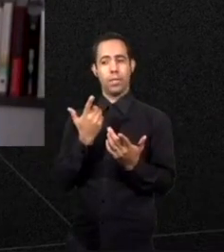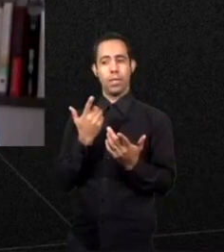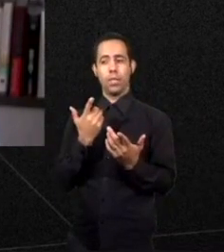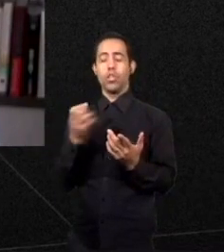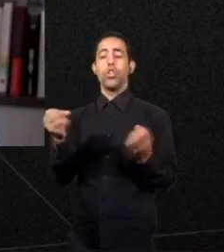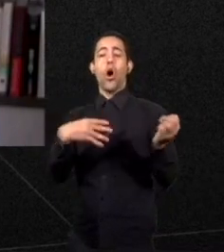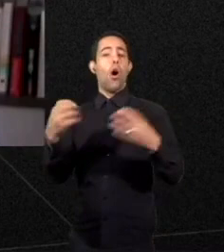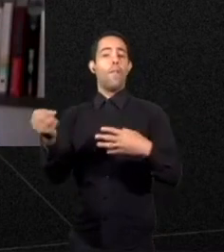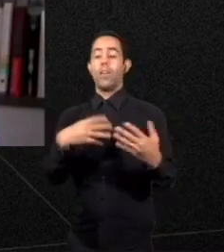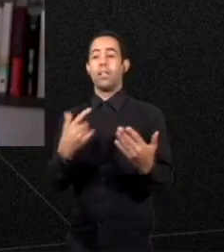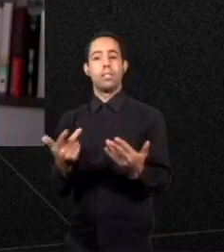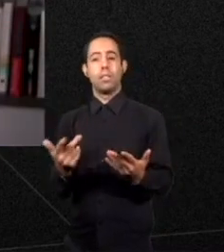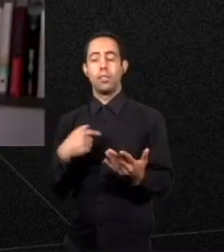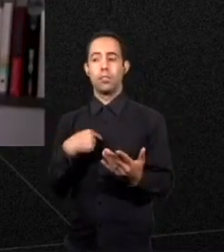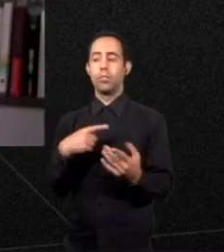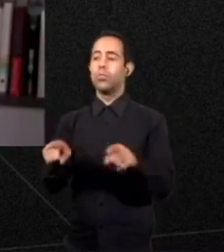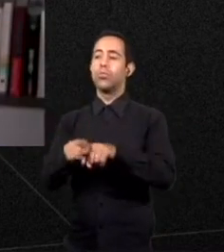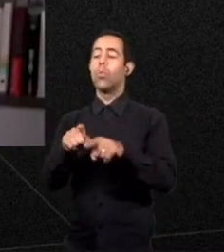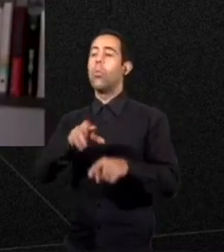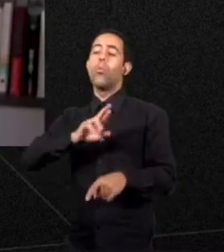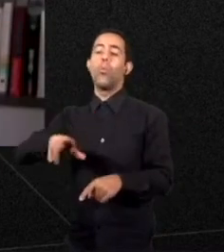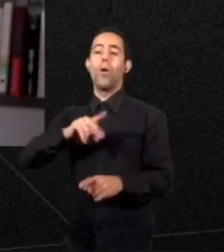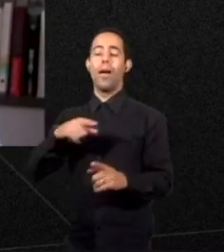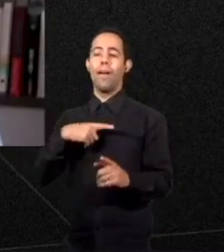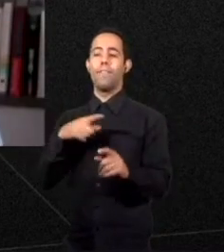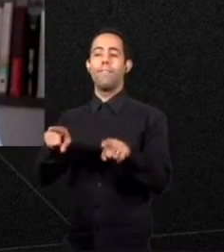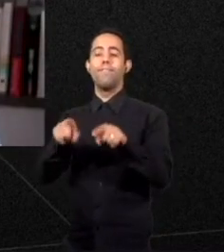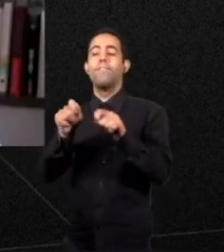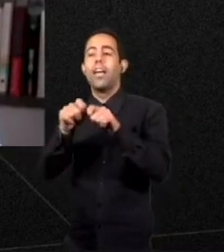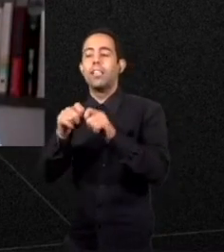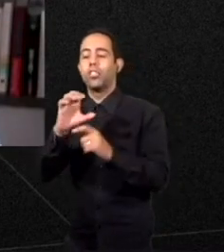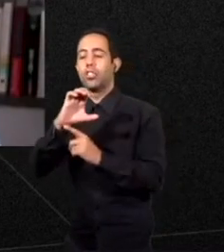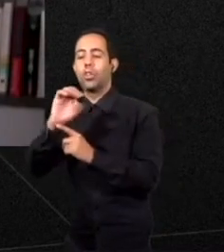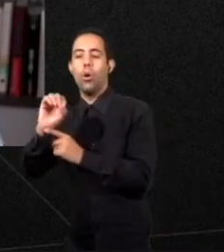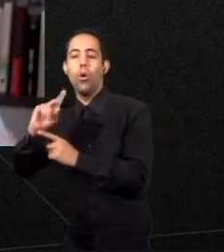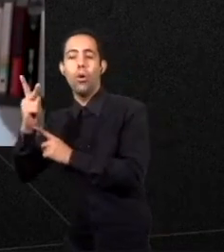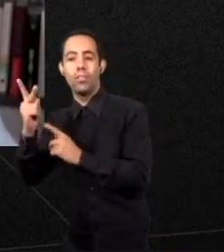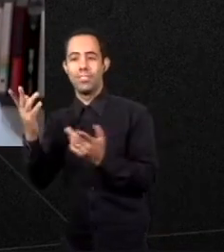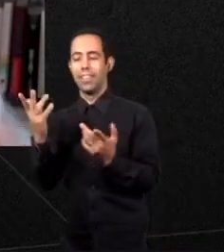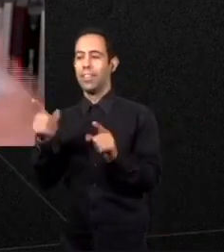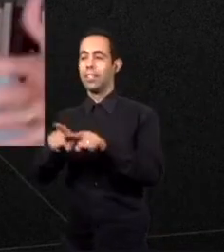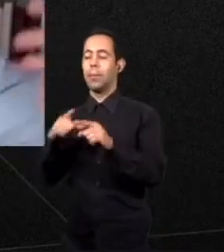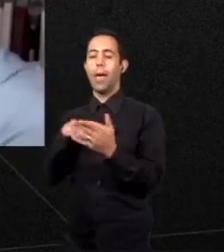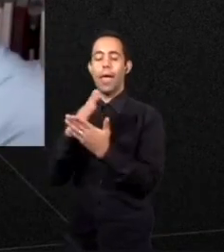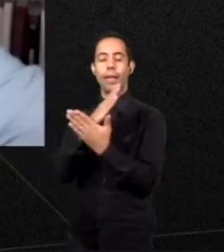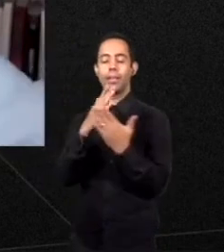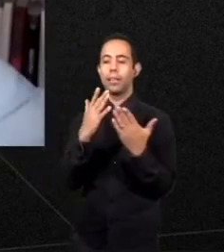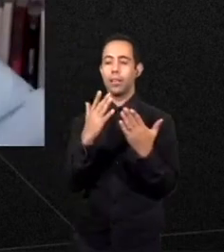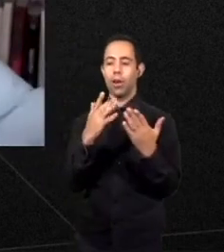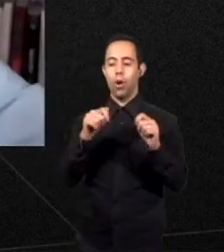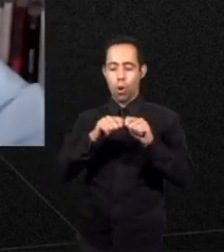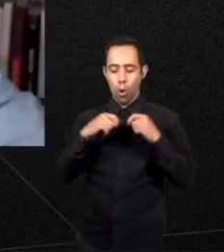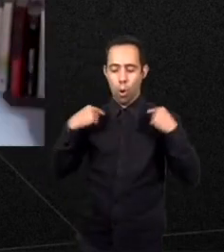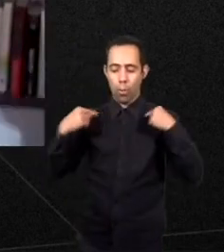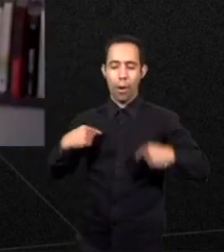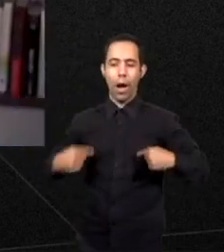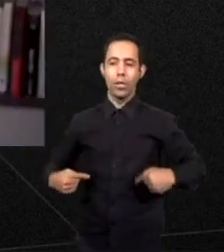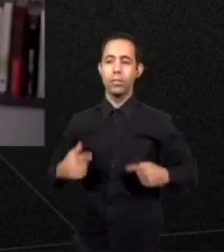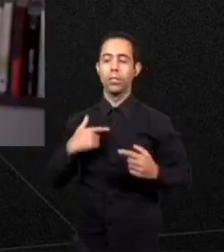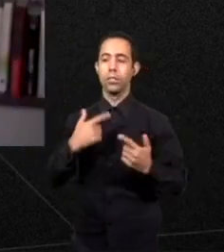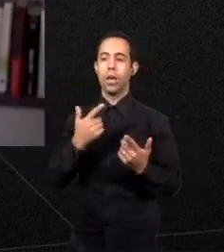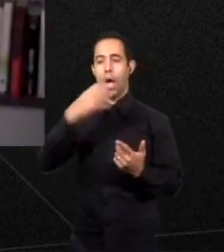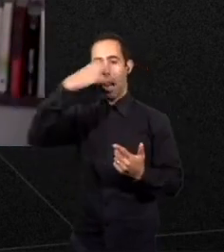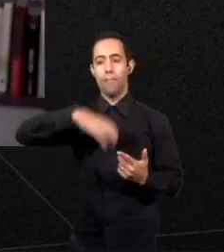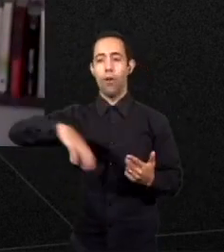made from carbon, from organic stuff, like humans and elephants and